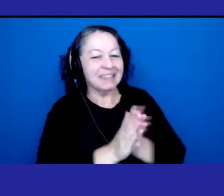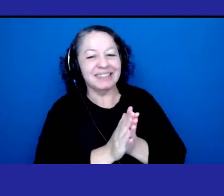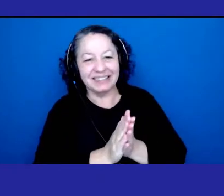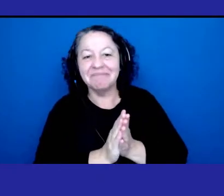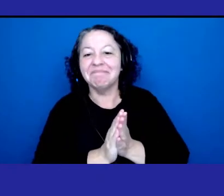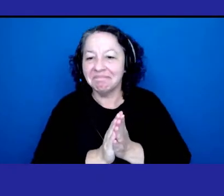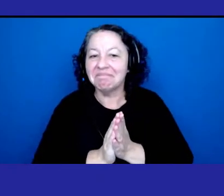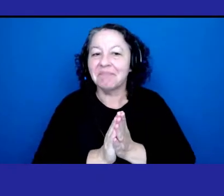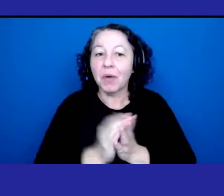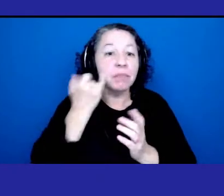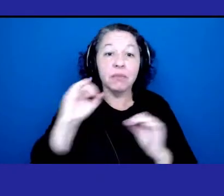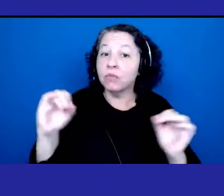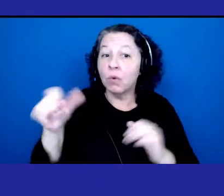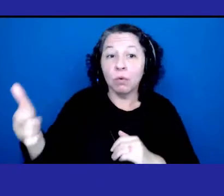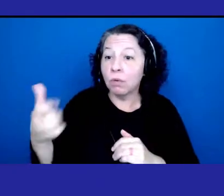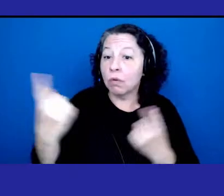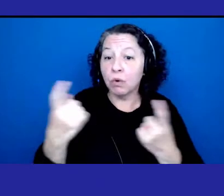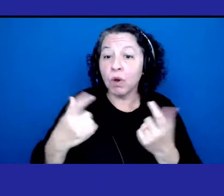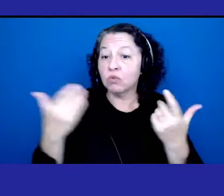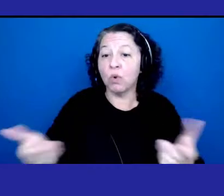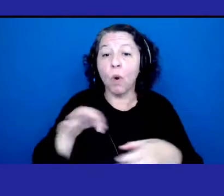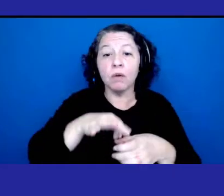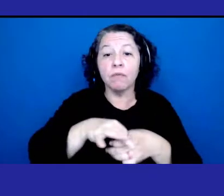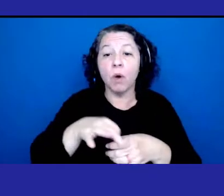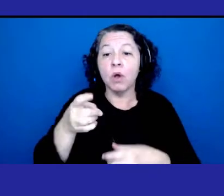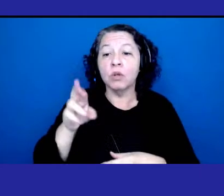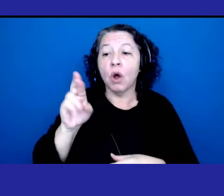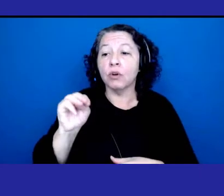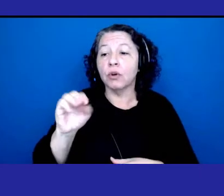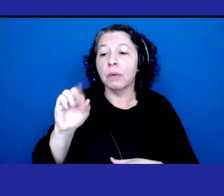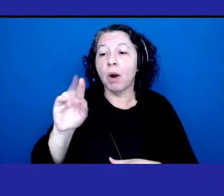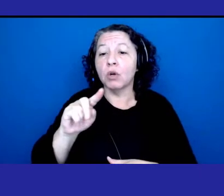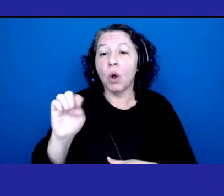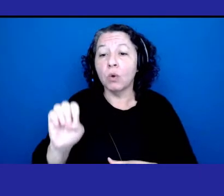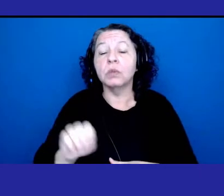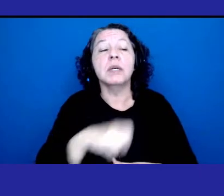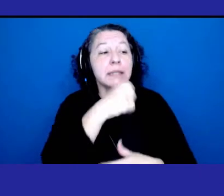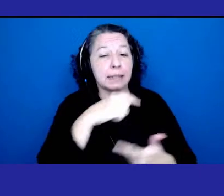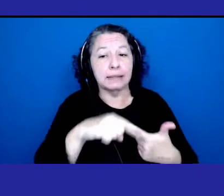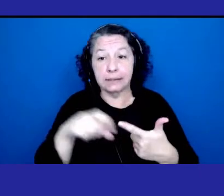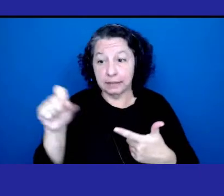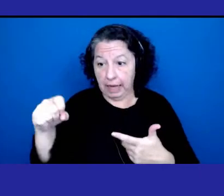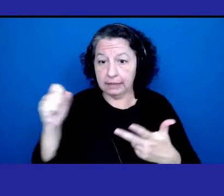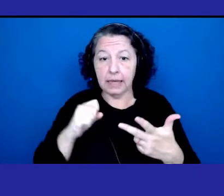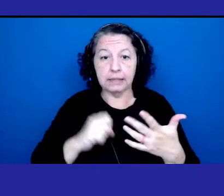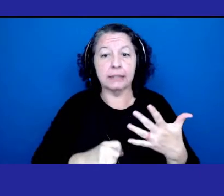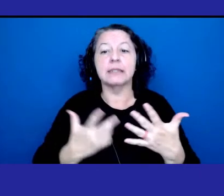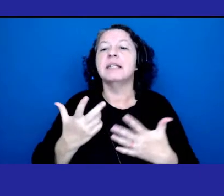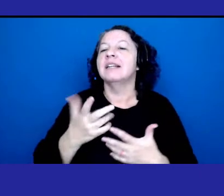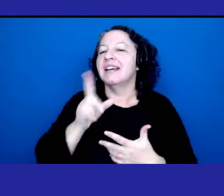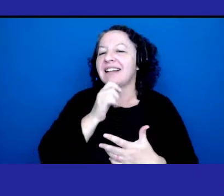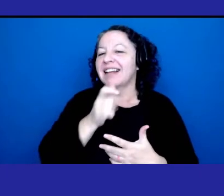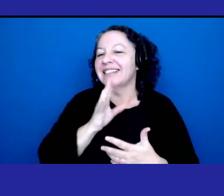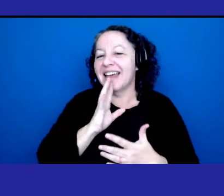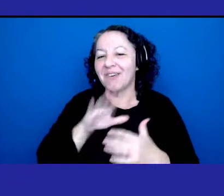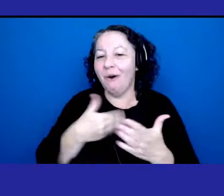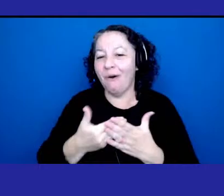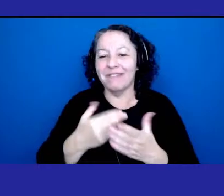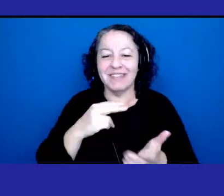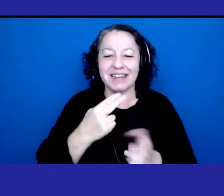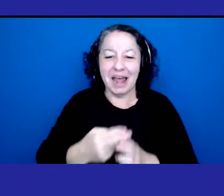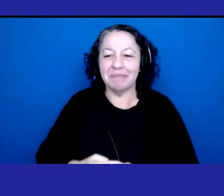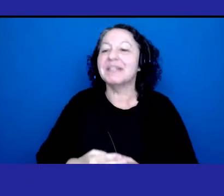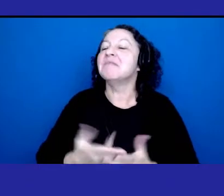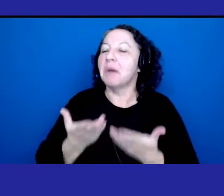if there are no other questions, let's vote. Dr. Martone? Yes. Yes. Yes. Dr. Spiritu, okay. Motion carries. Thank